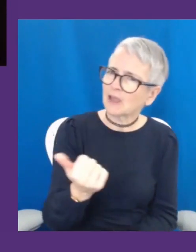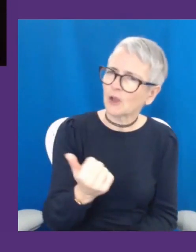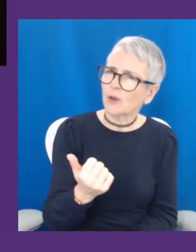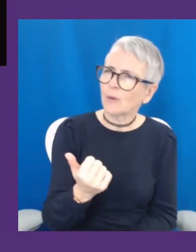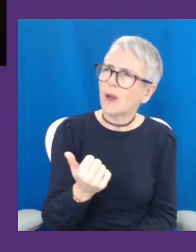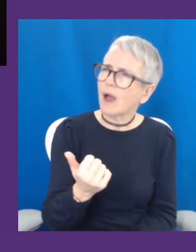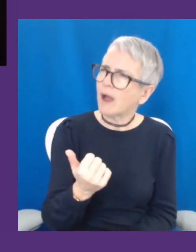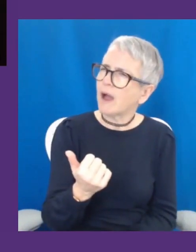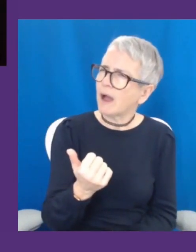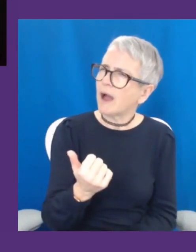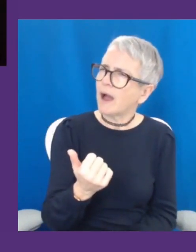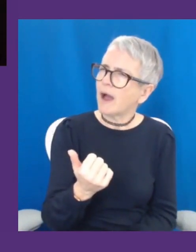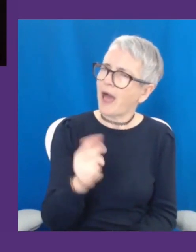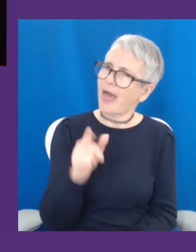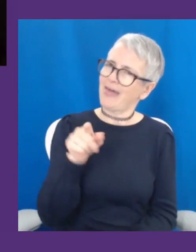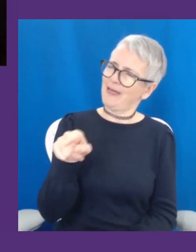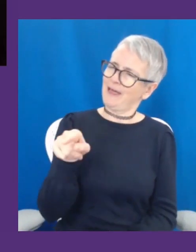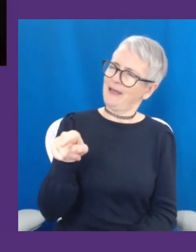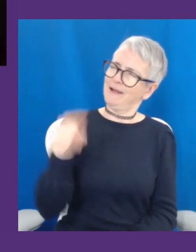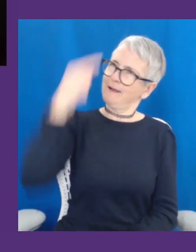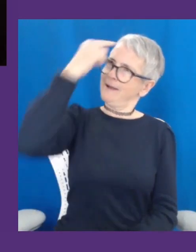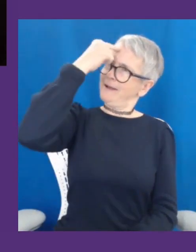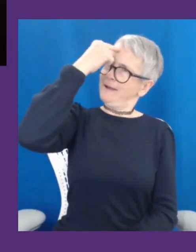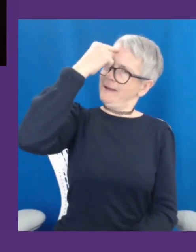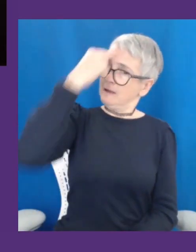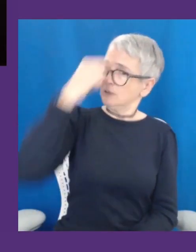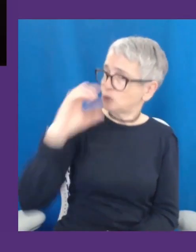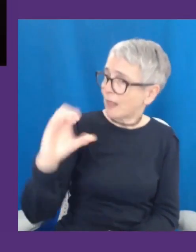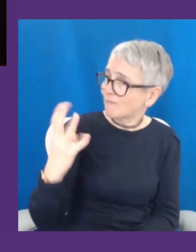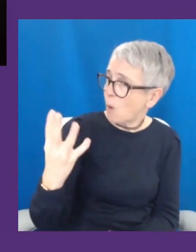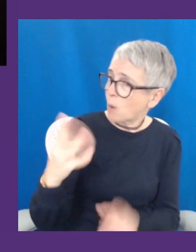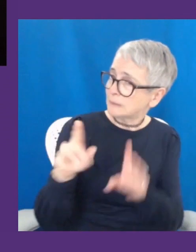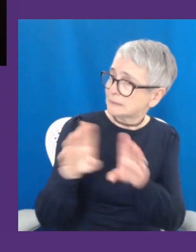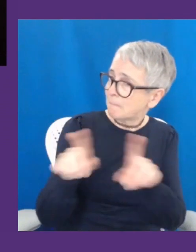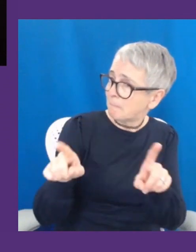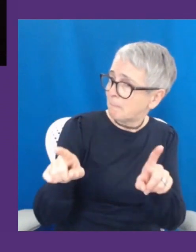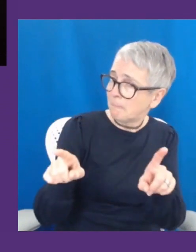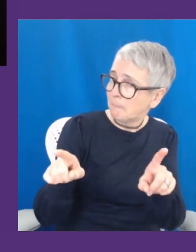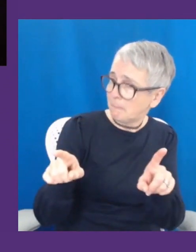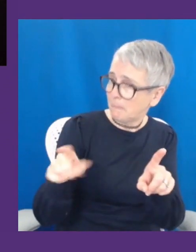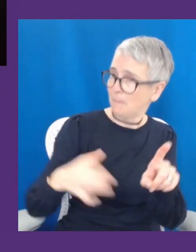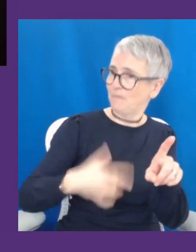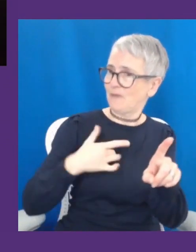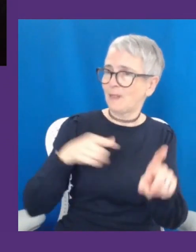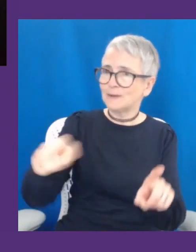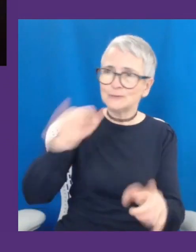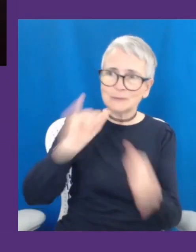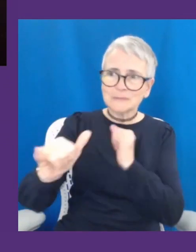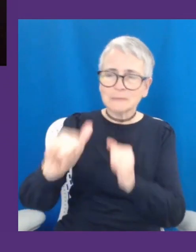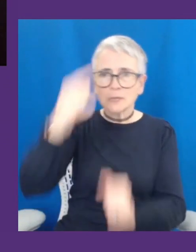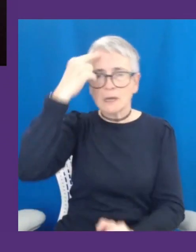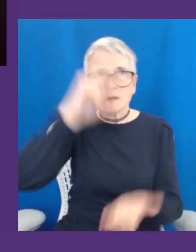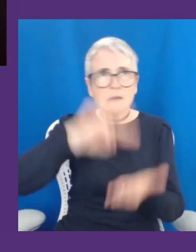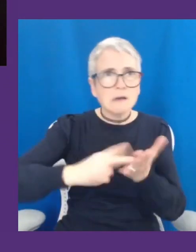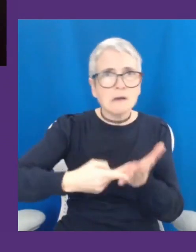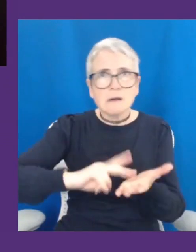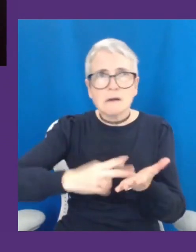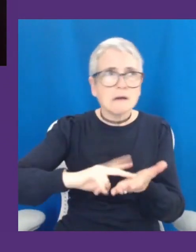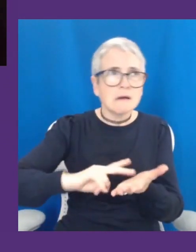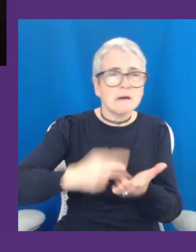that at Channel 4, Alex? Is that something that keeps you up at night at times as well? You know, how are we going to